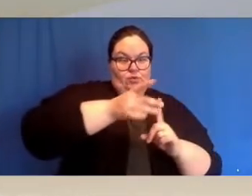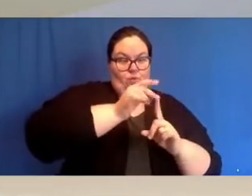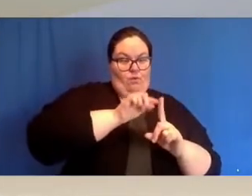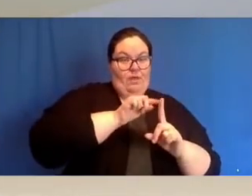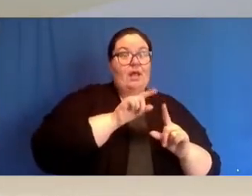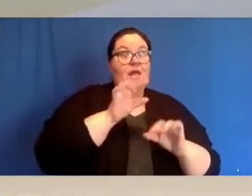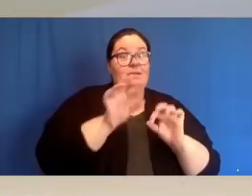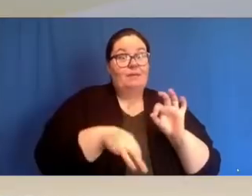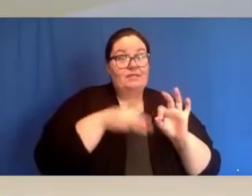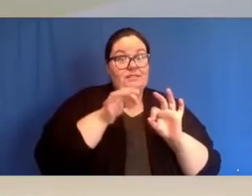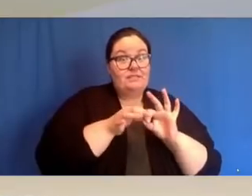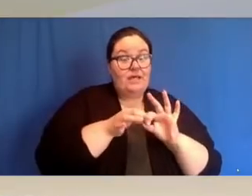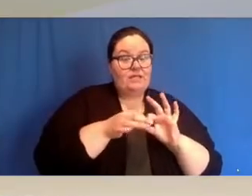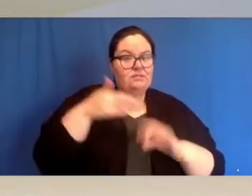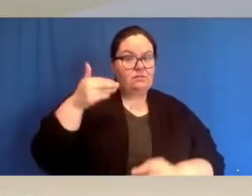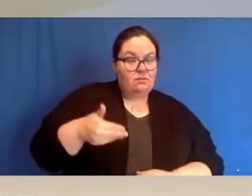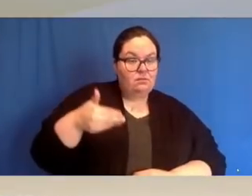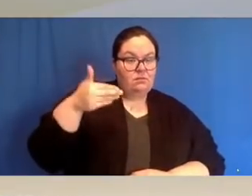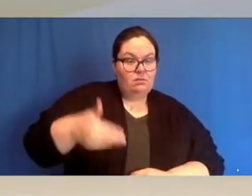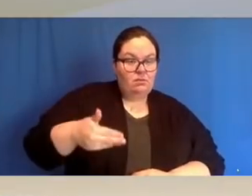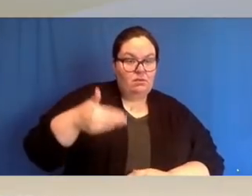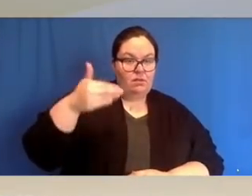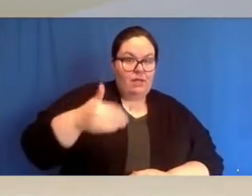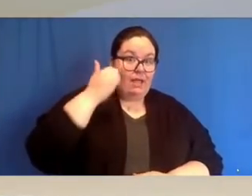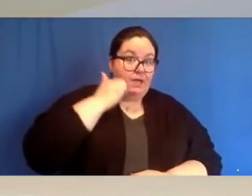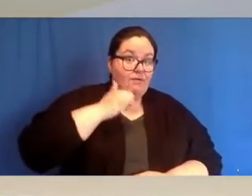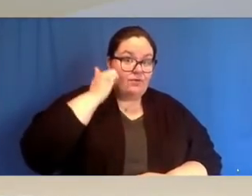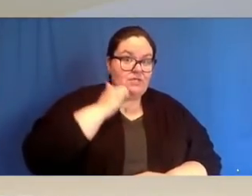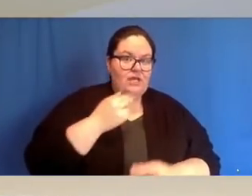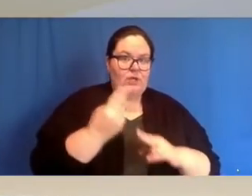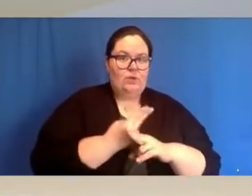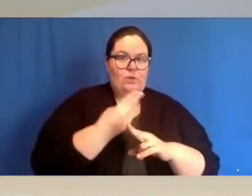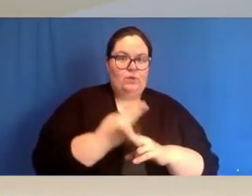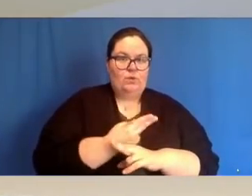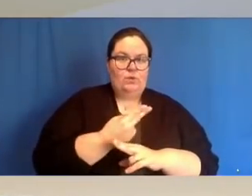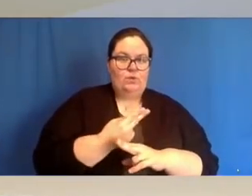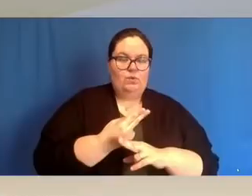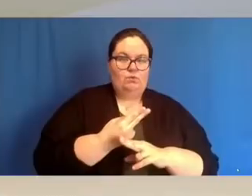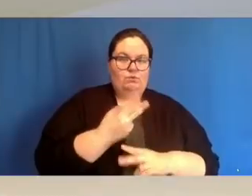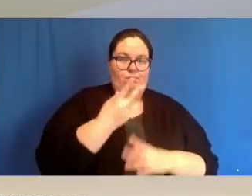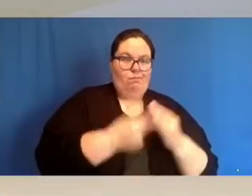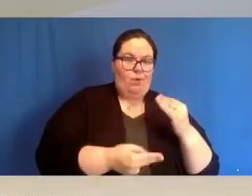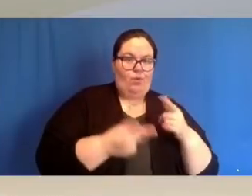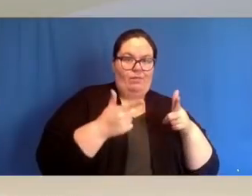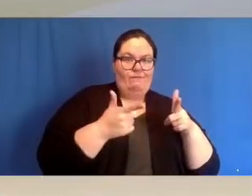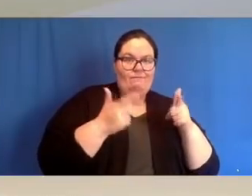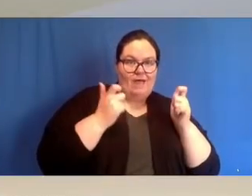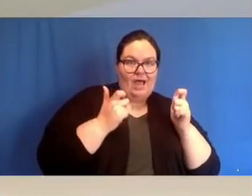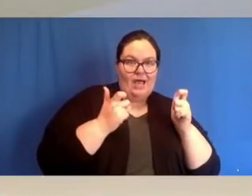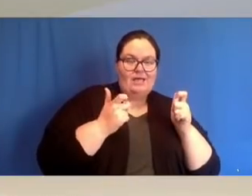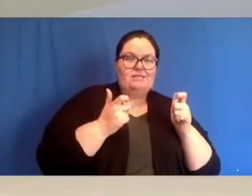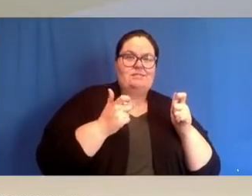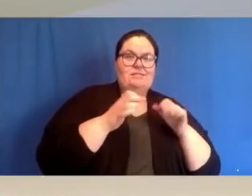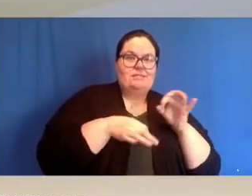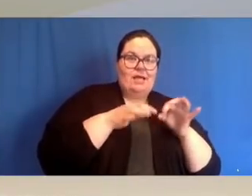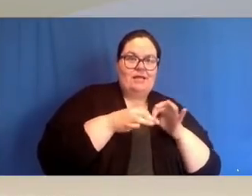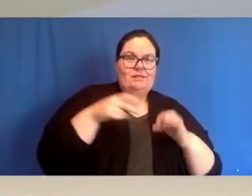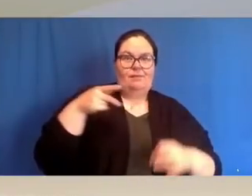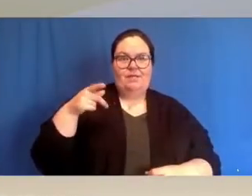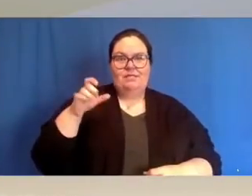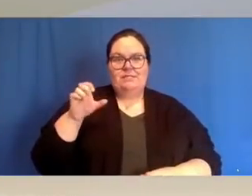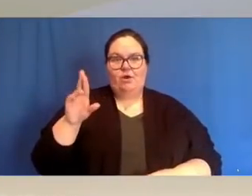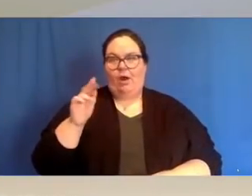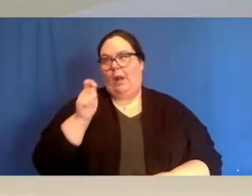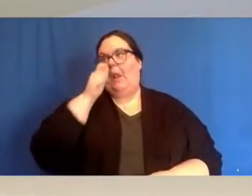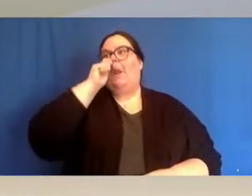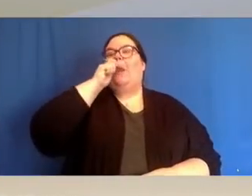them, for instance, every day using a combination of rapid antigen tests and PCR tests to make